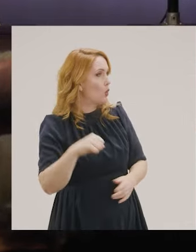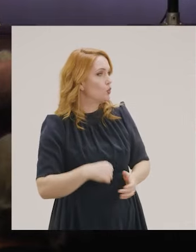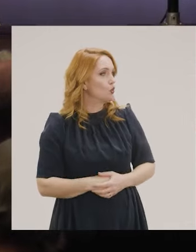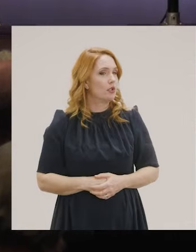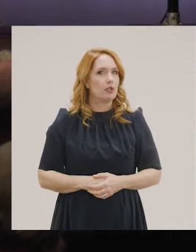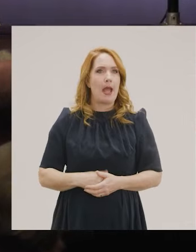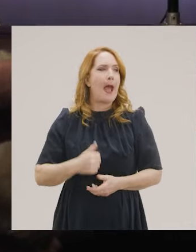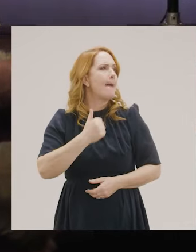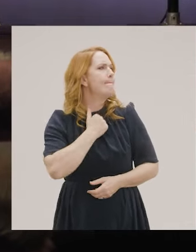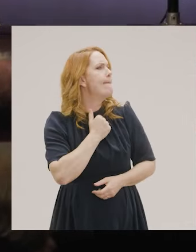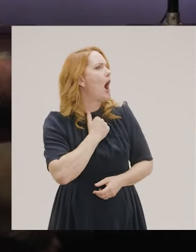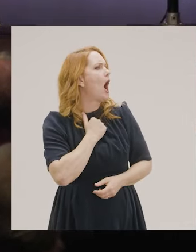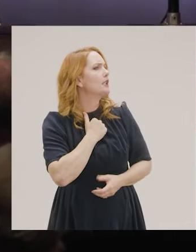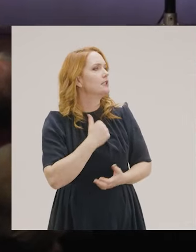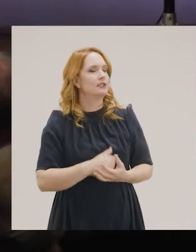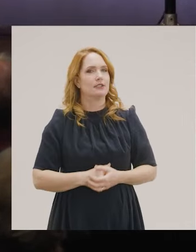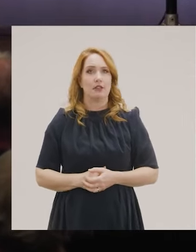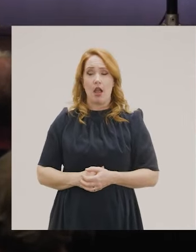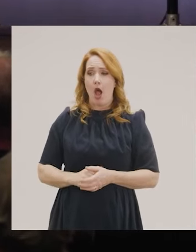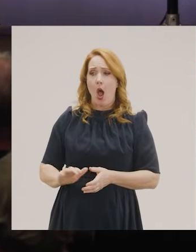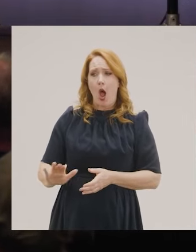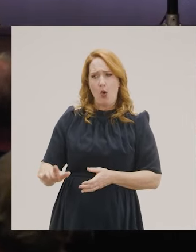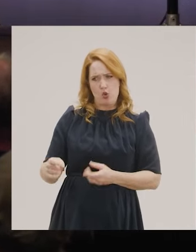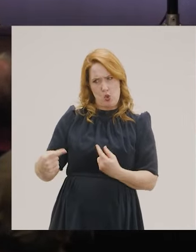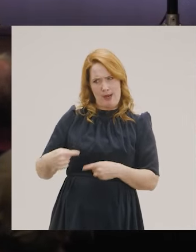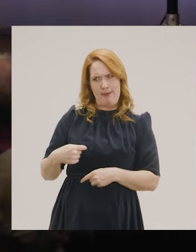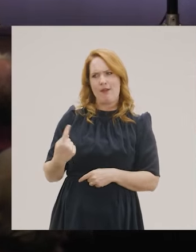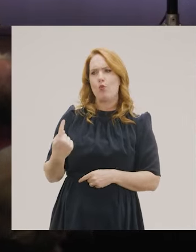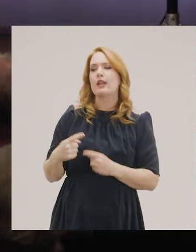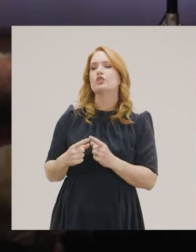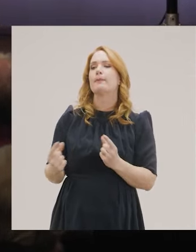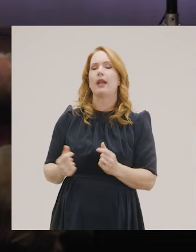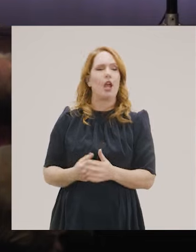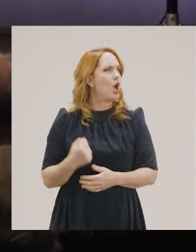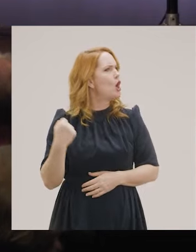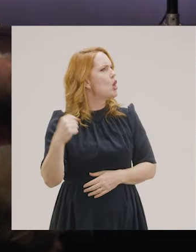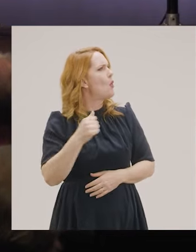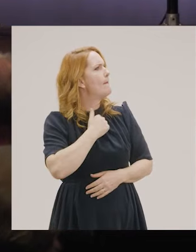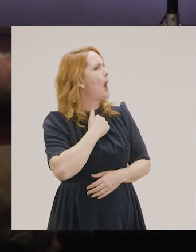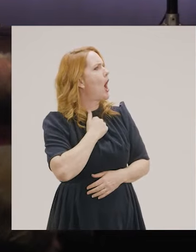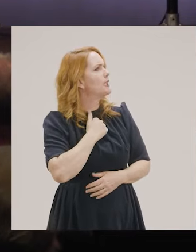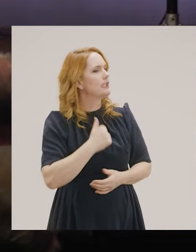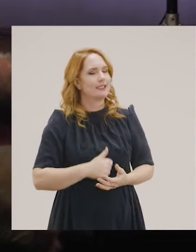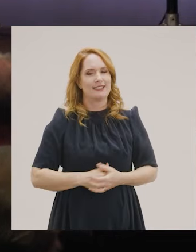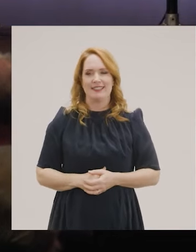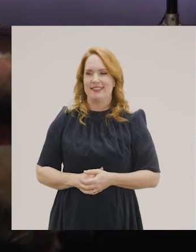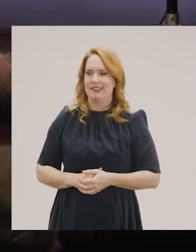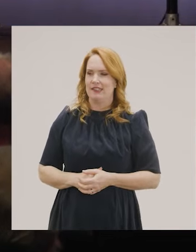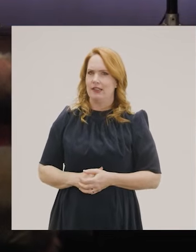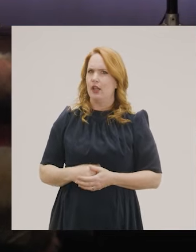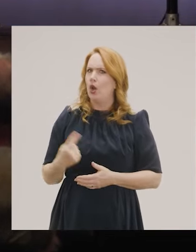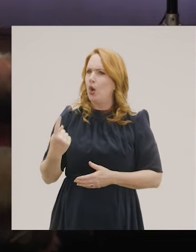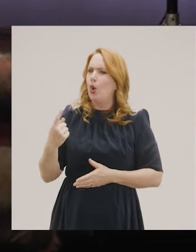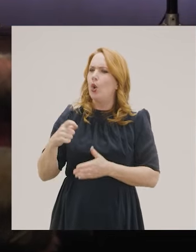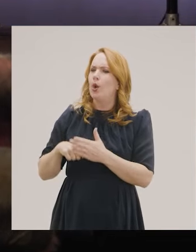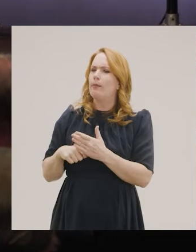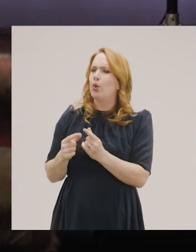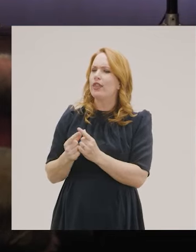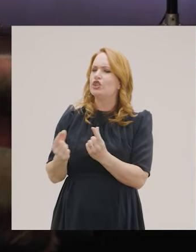I said, can I just have one chip? No, mine. I said, oh, you'd let me have a chip. No,